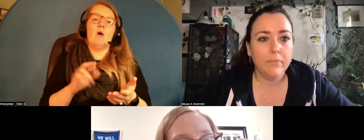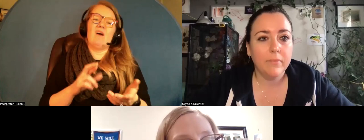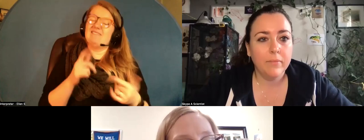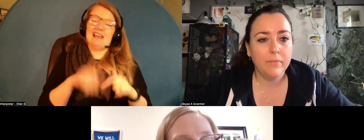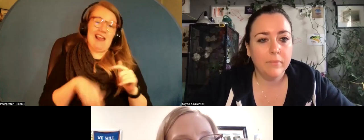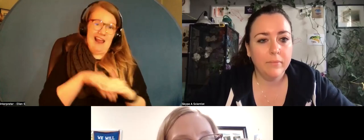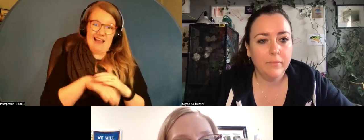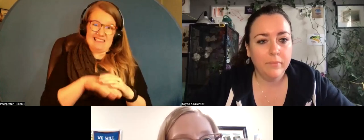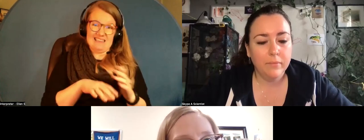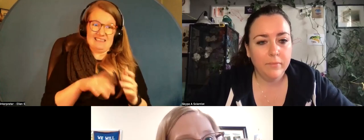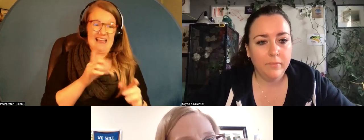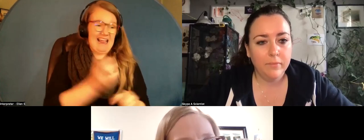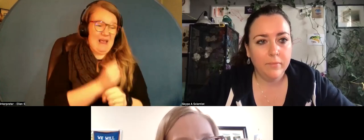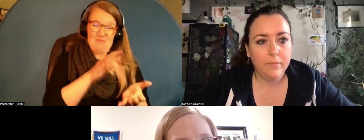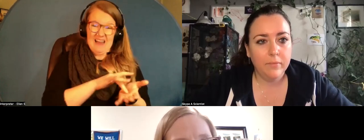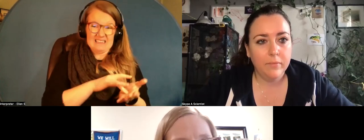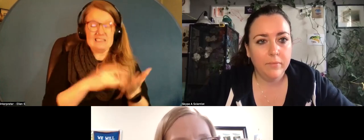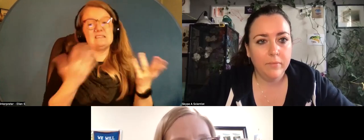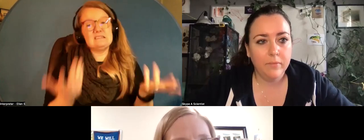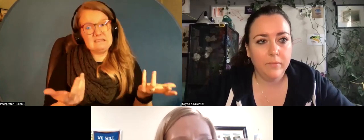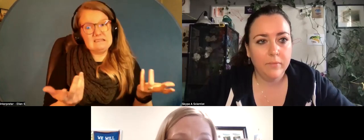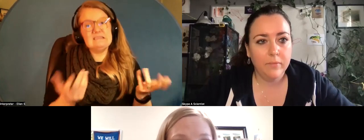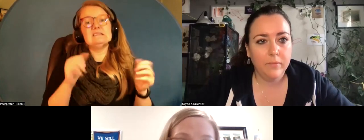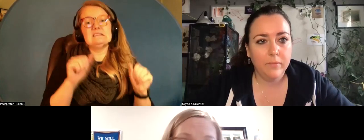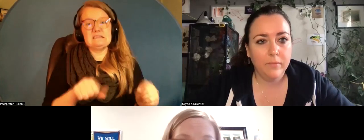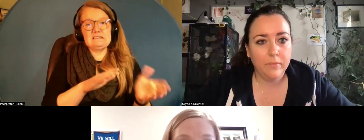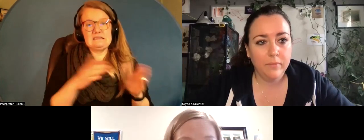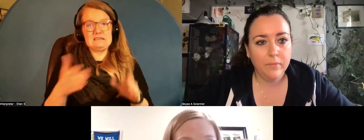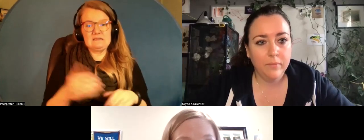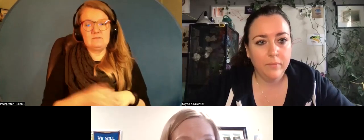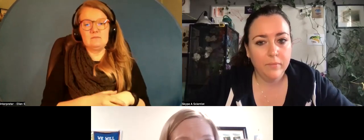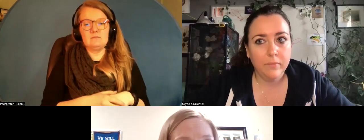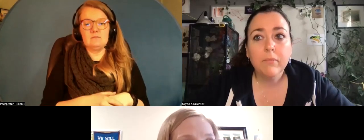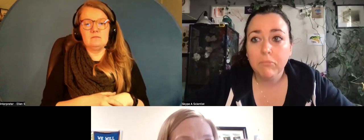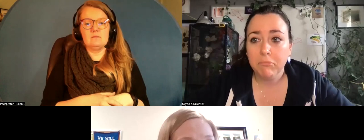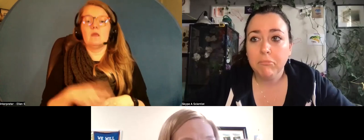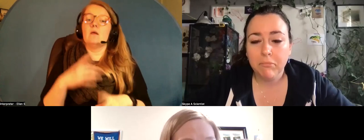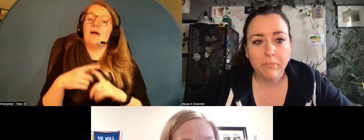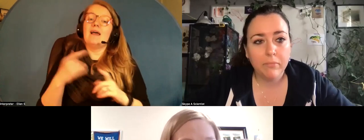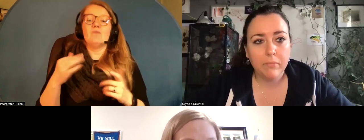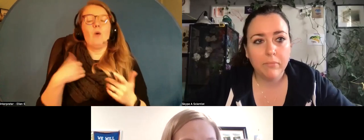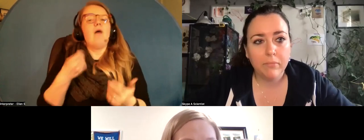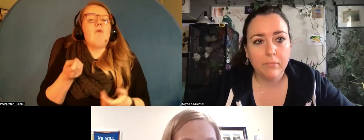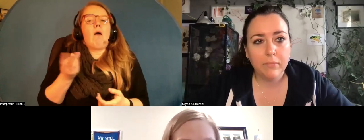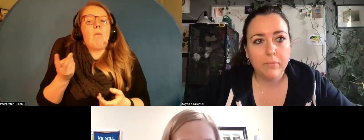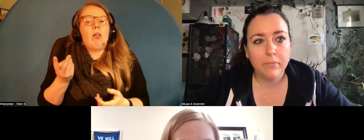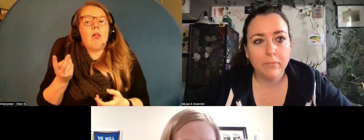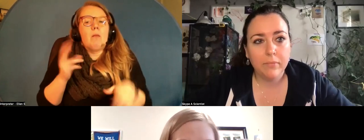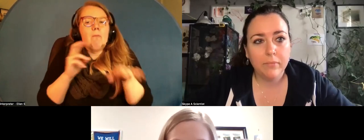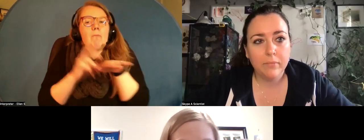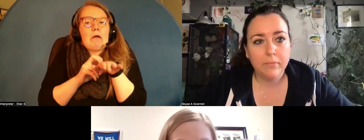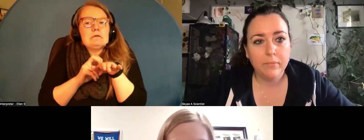things. And the other thing that you have to consider is if you just have a couple of them, it might not cause you